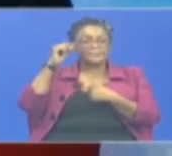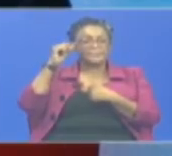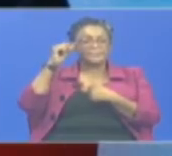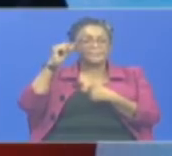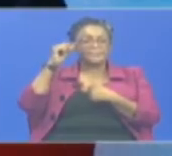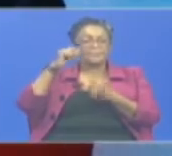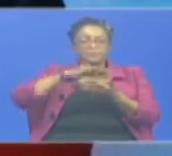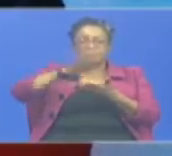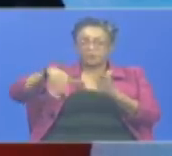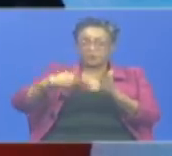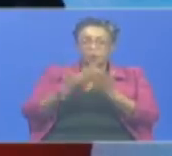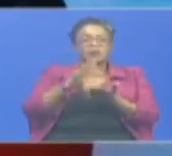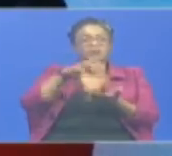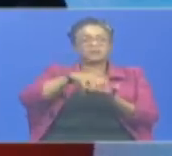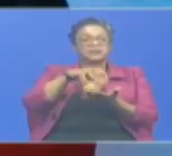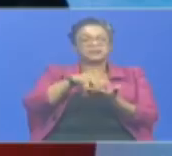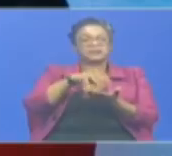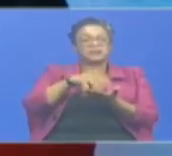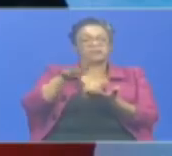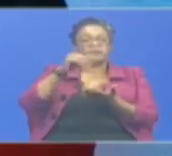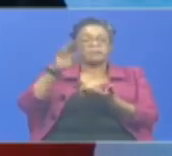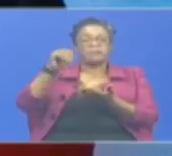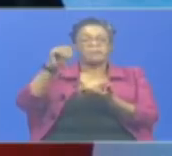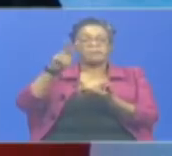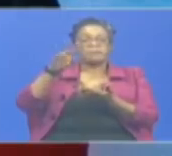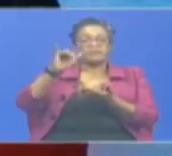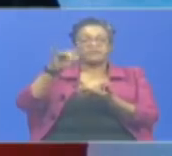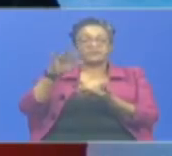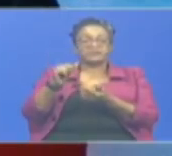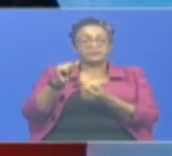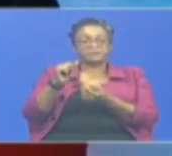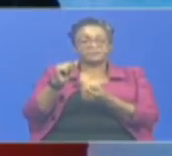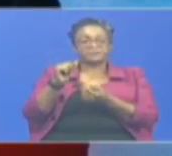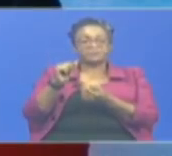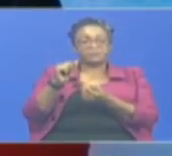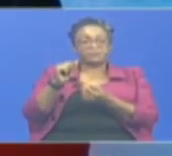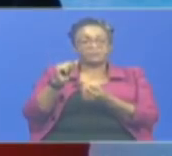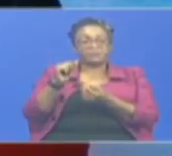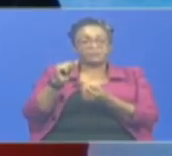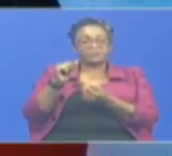all the cases are from Mvita, 5 cases.